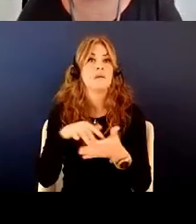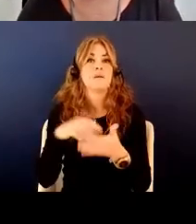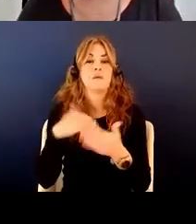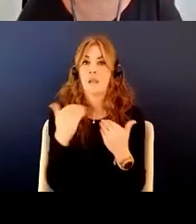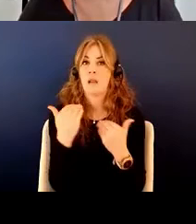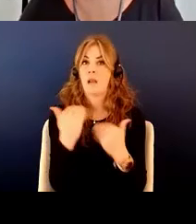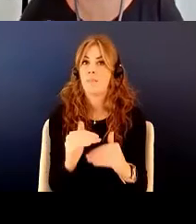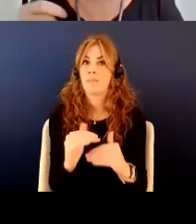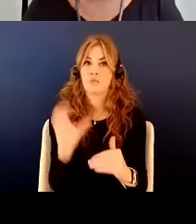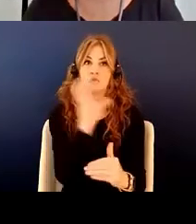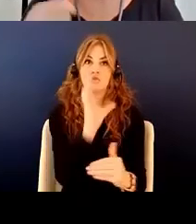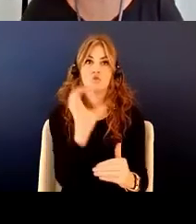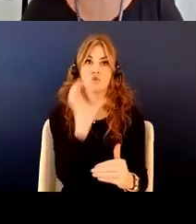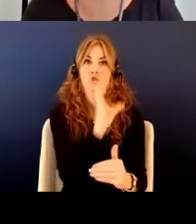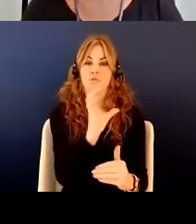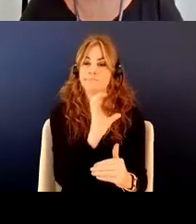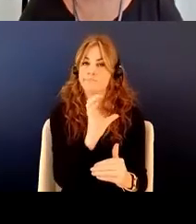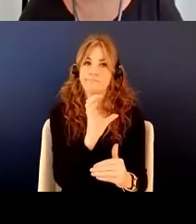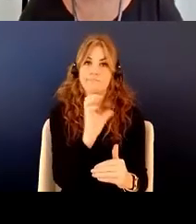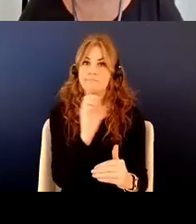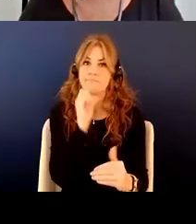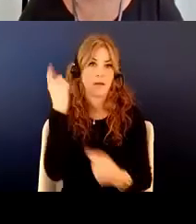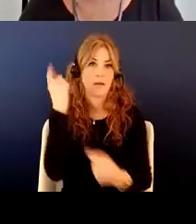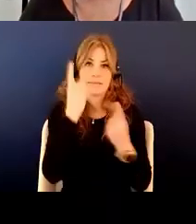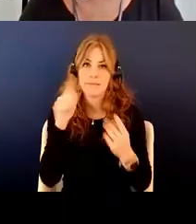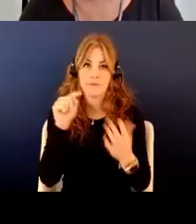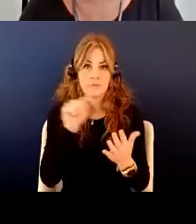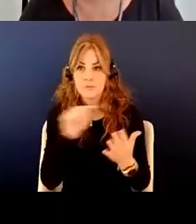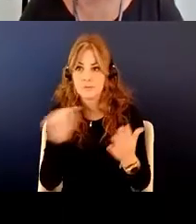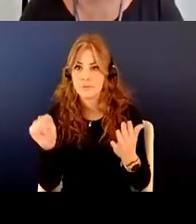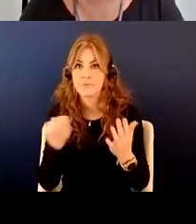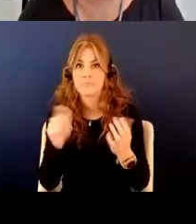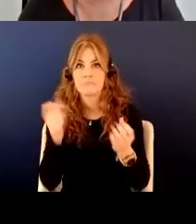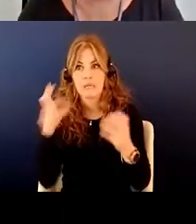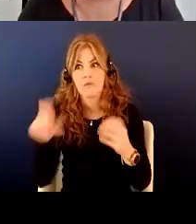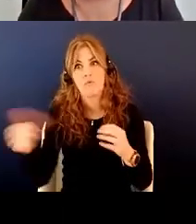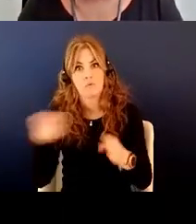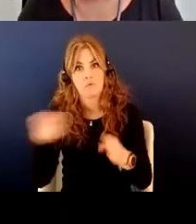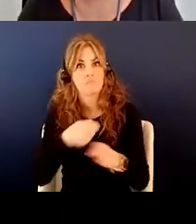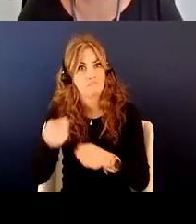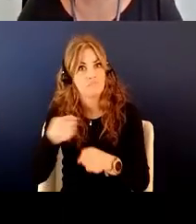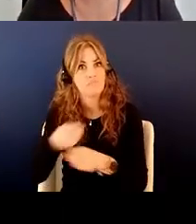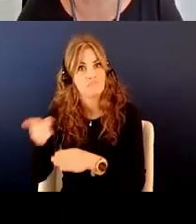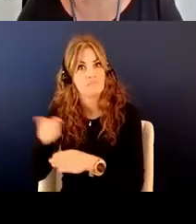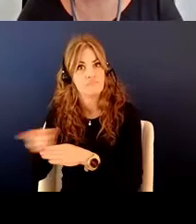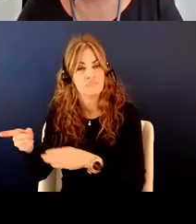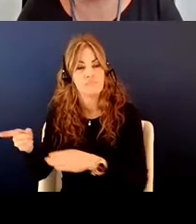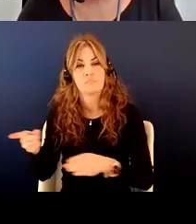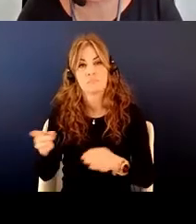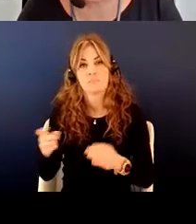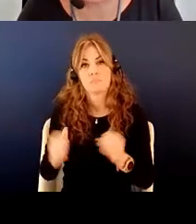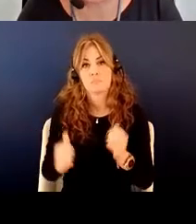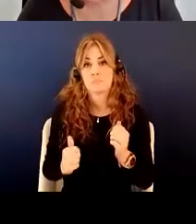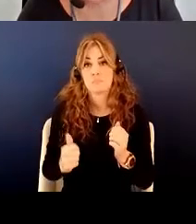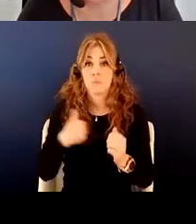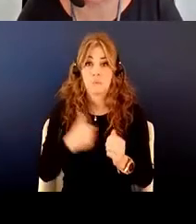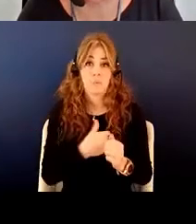search strategy and we failed to consider multiple and related disciplines. All of us are living in a